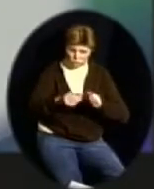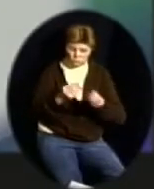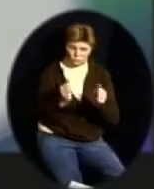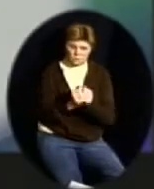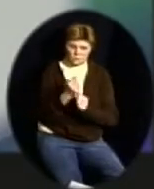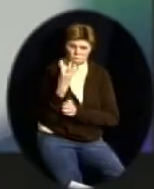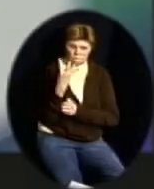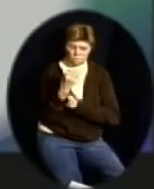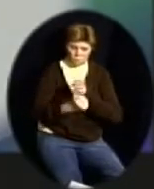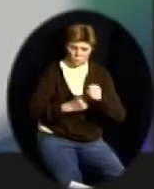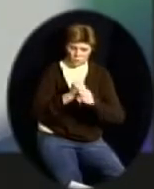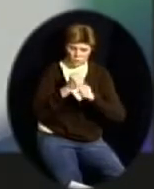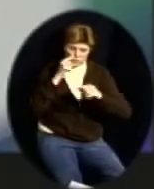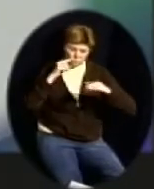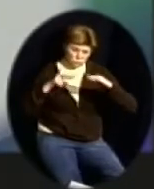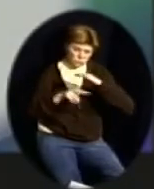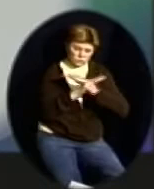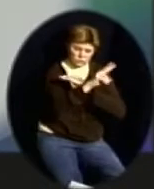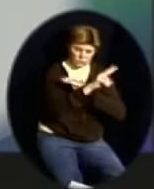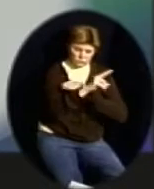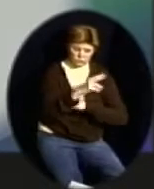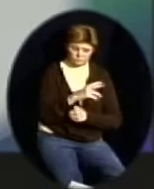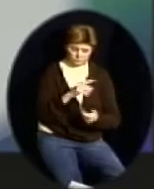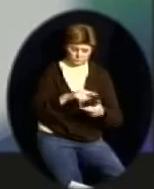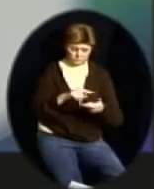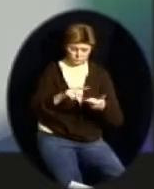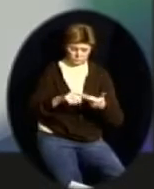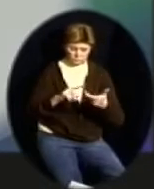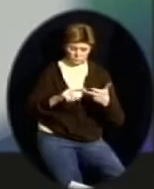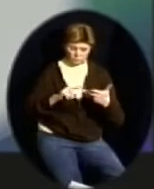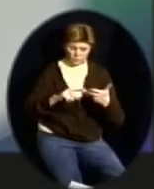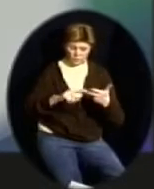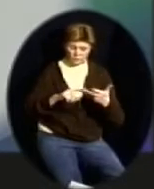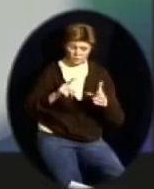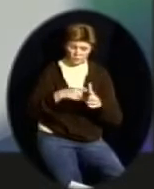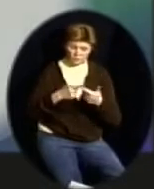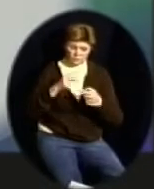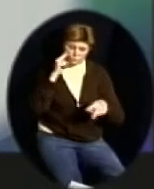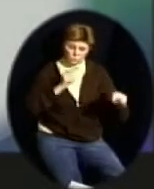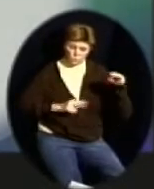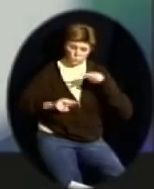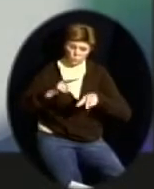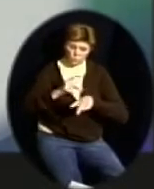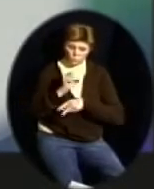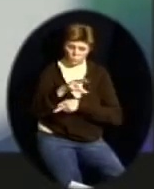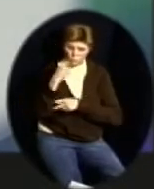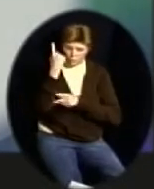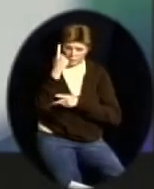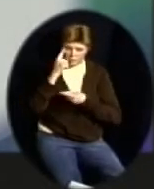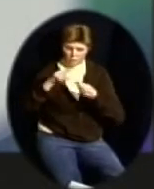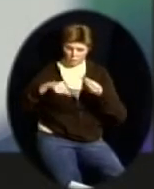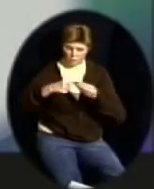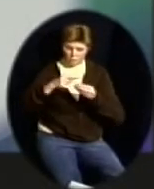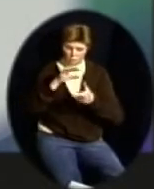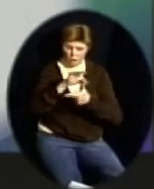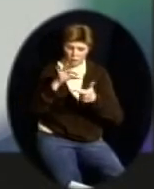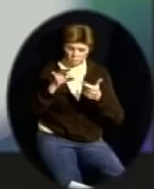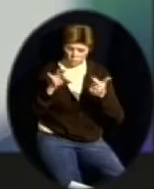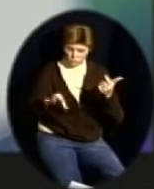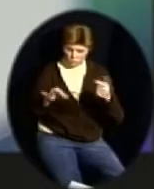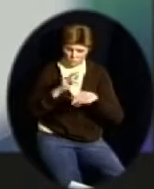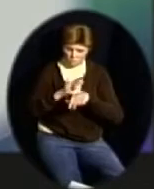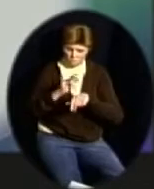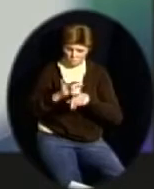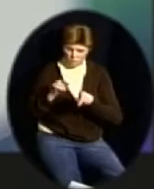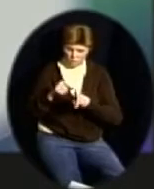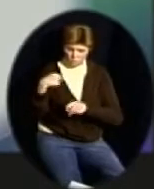projection out. Looking at the options that might be available to us in creating a balanced budget for this coming year. Capital